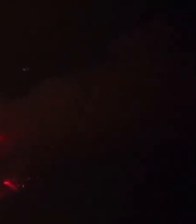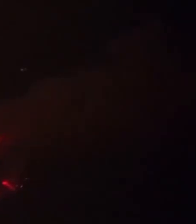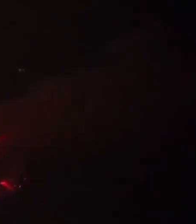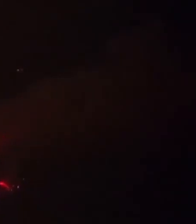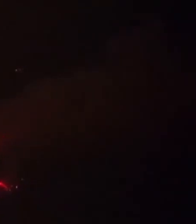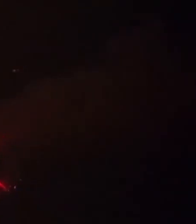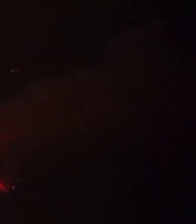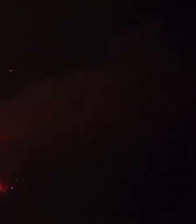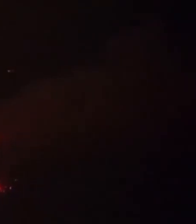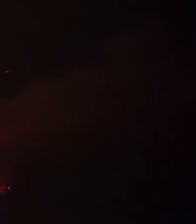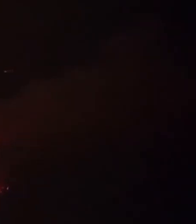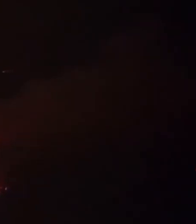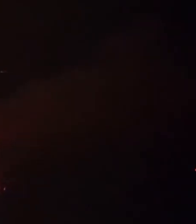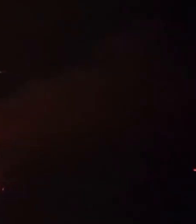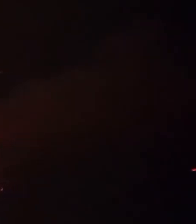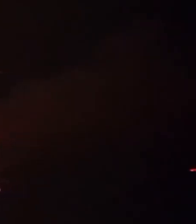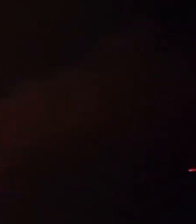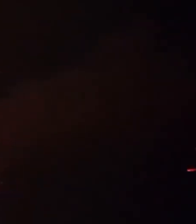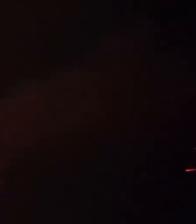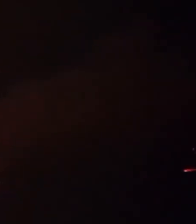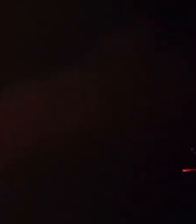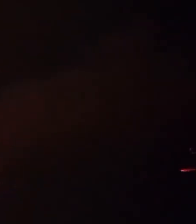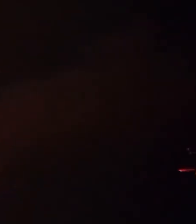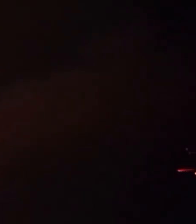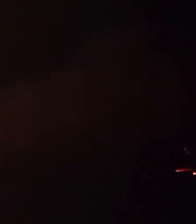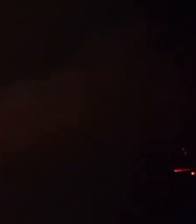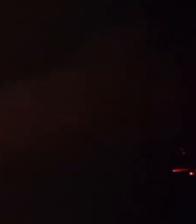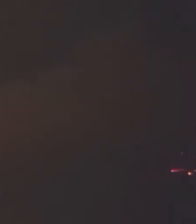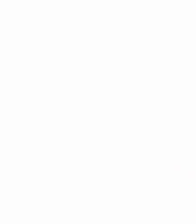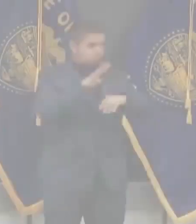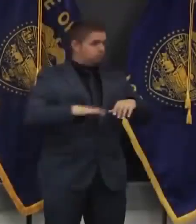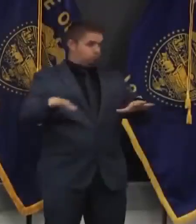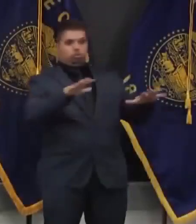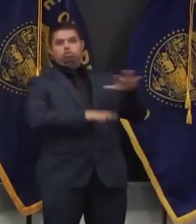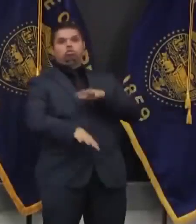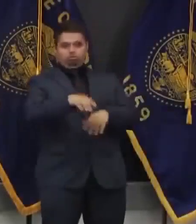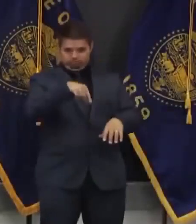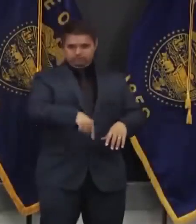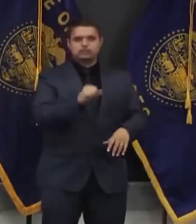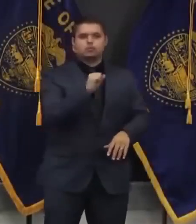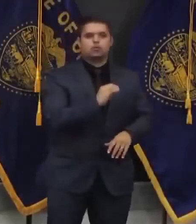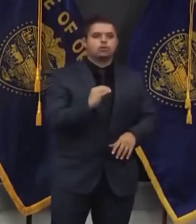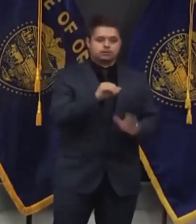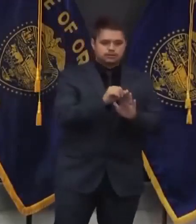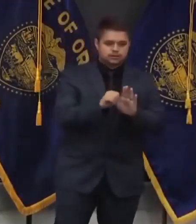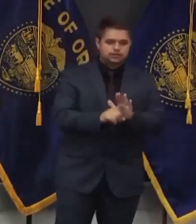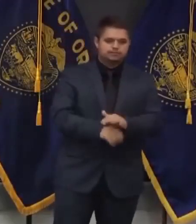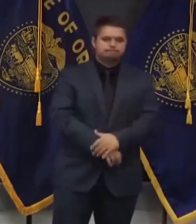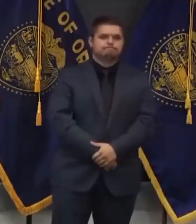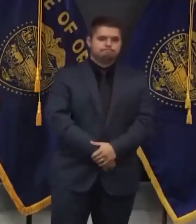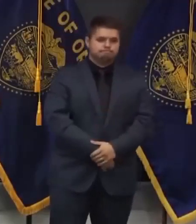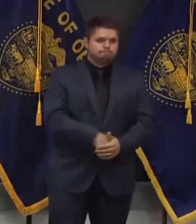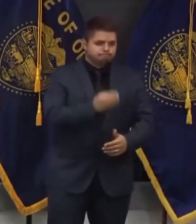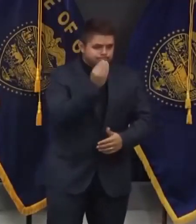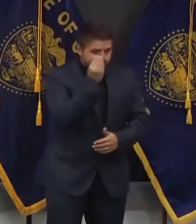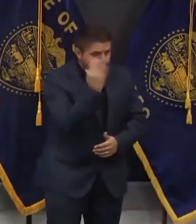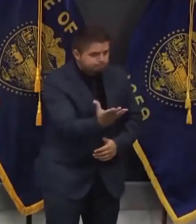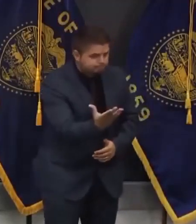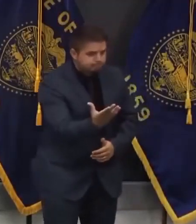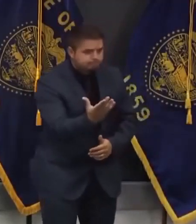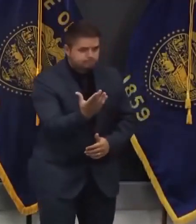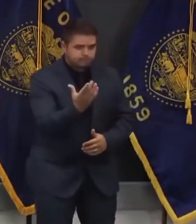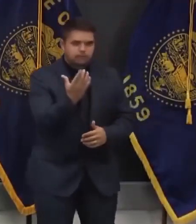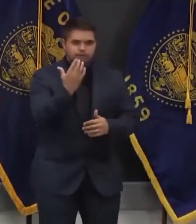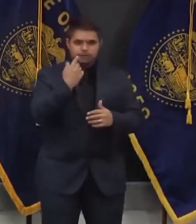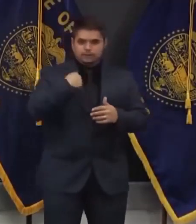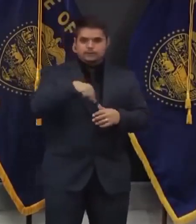could be the greatest disaster in Oregon's history. I want to be upfront in saying that we expect to see a great